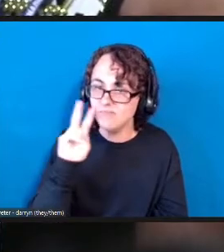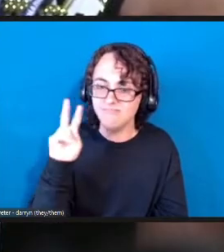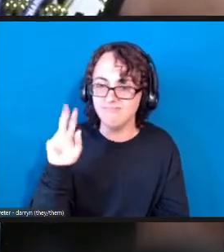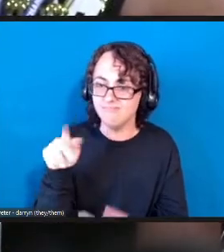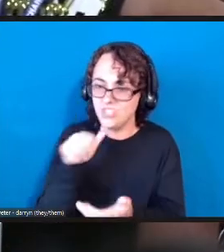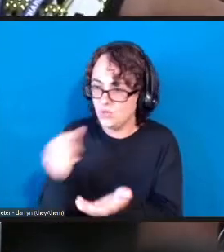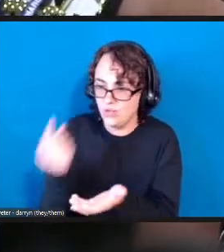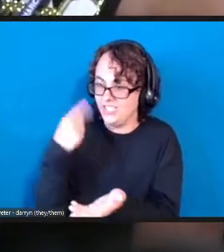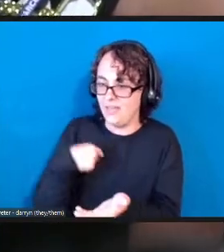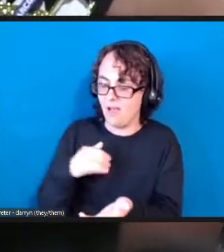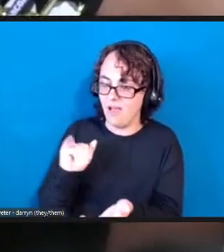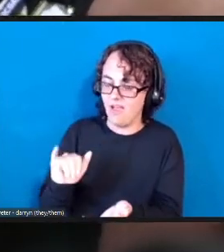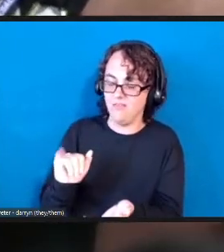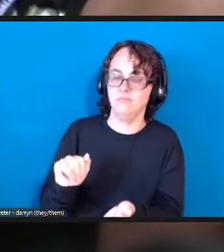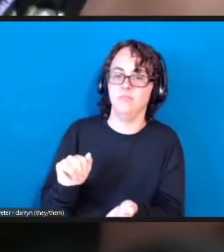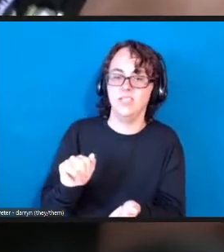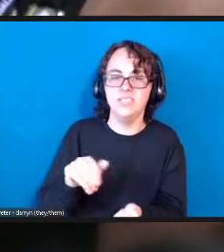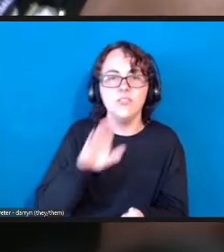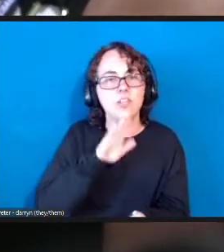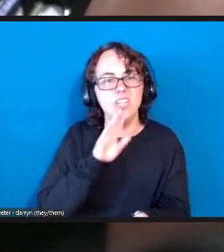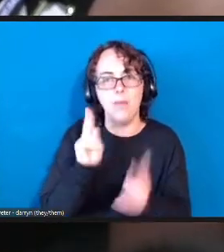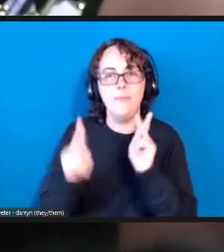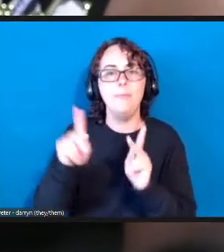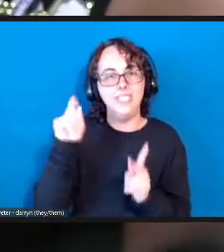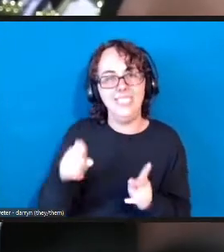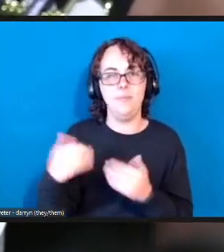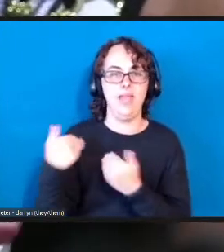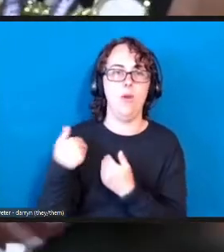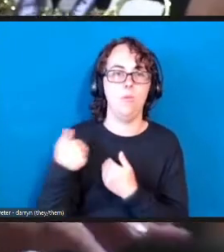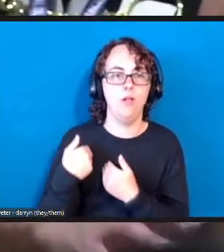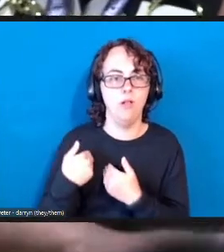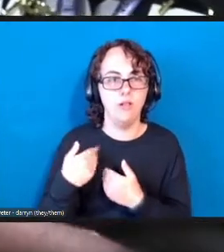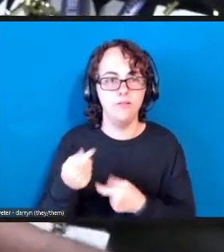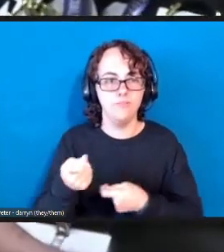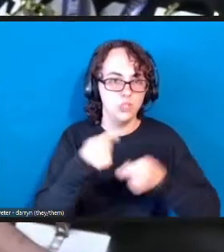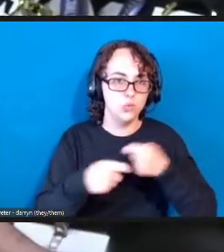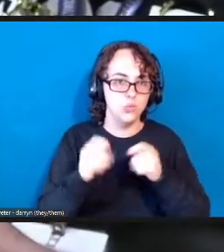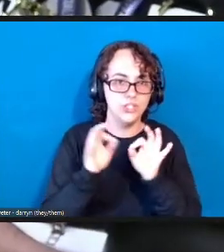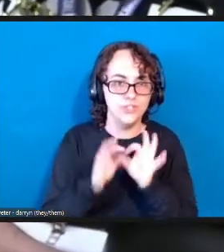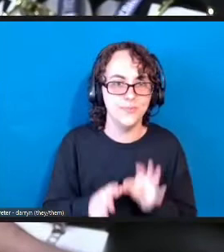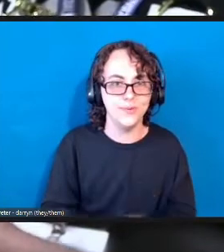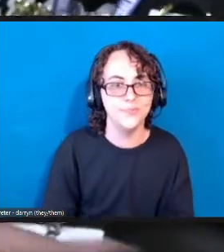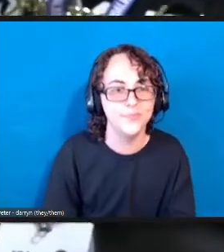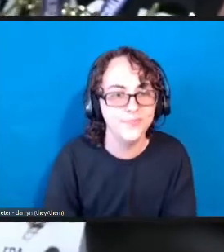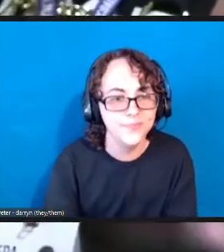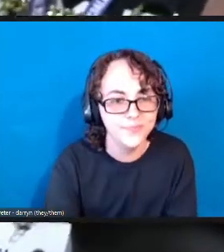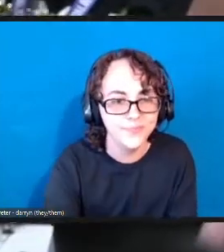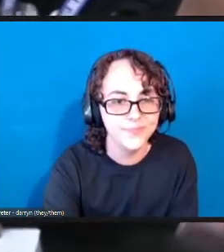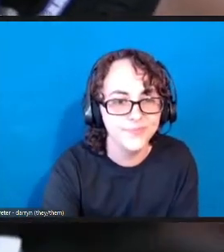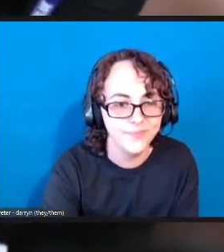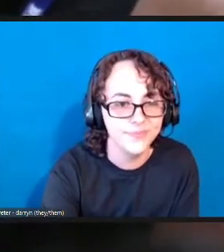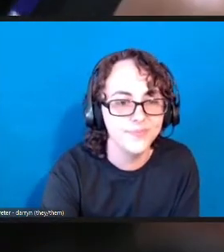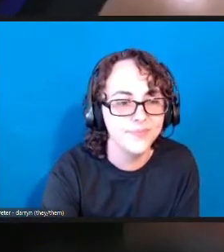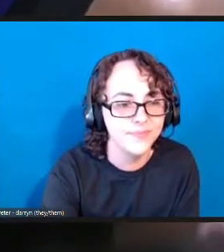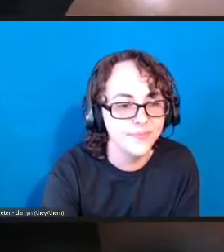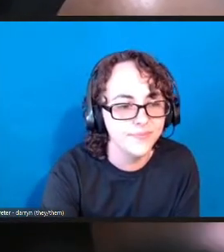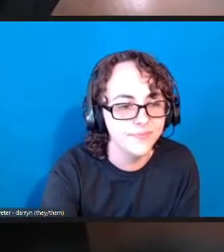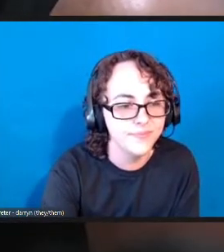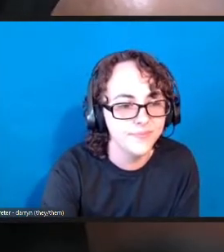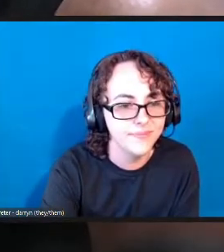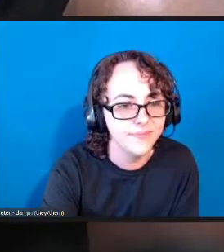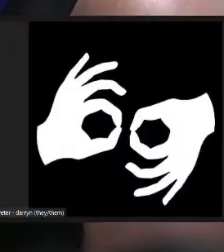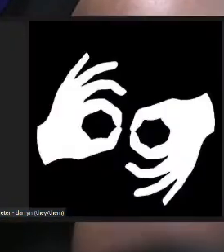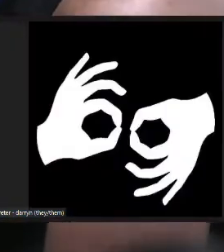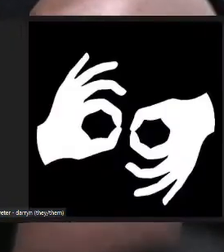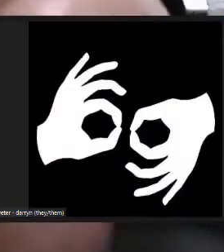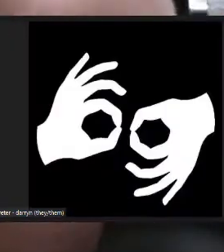know, people just need to like, people need to be held accountable. I'm sorry, may I just add one thing about pay? Because it happens all the